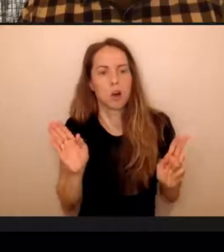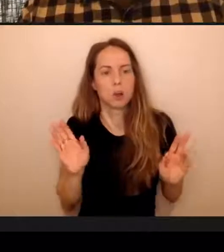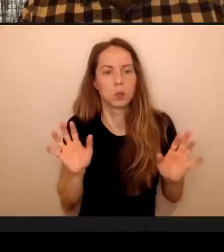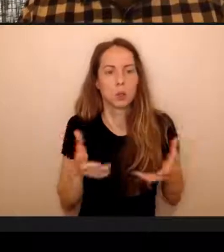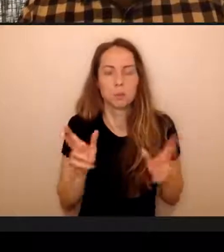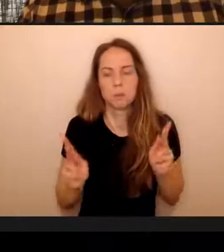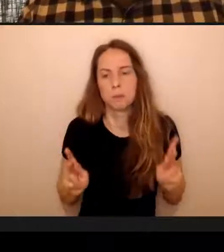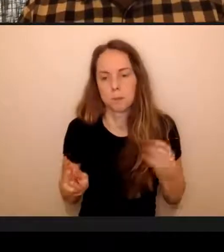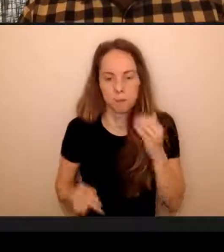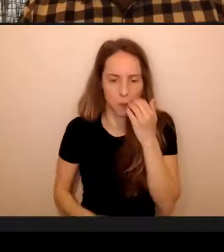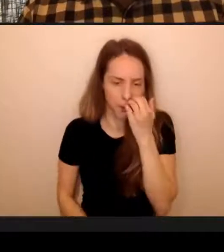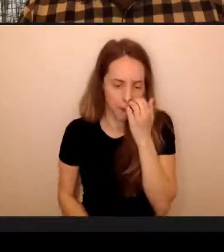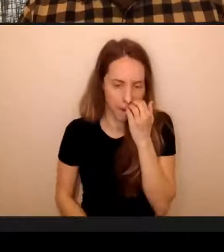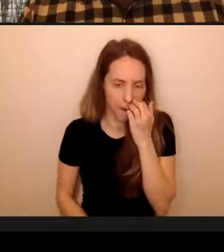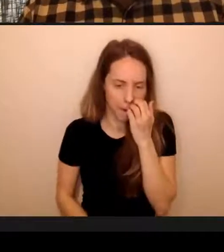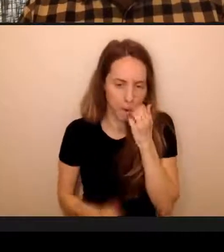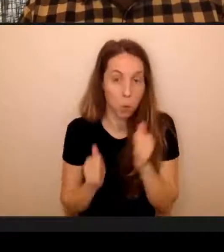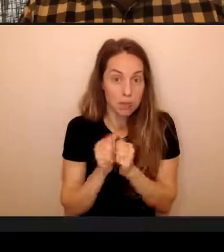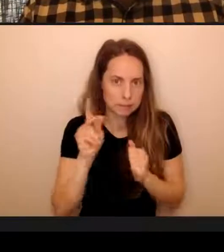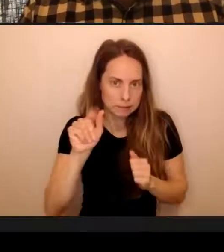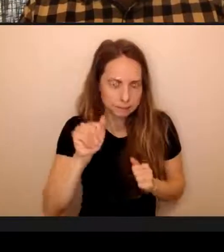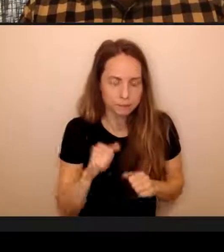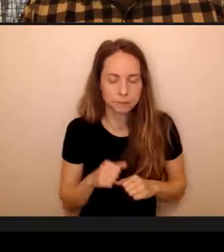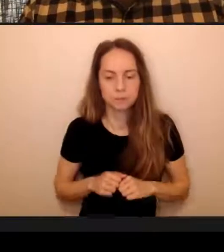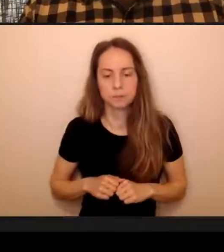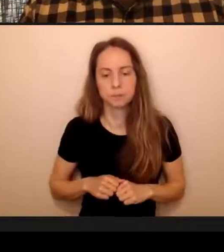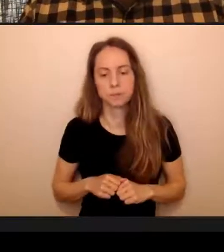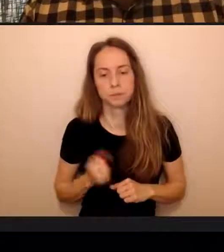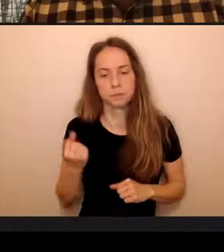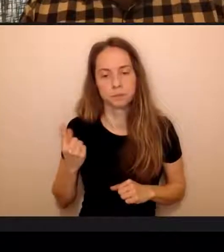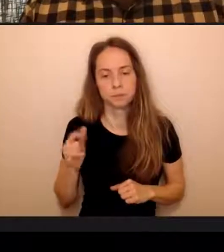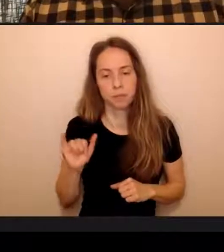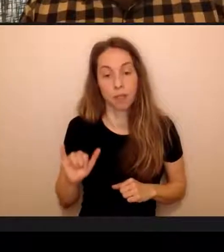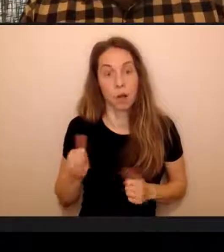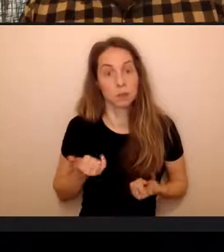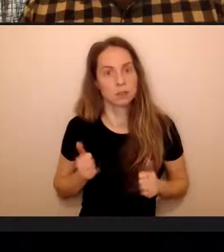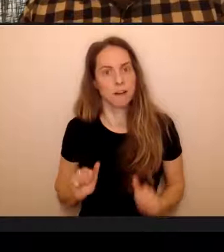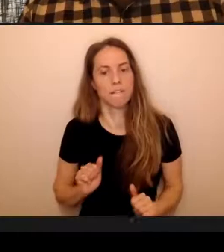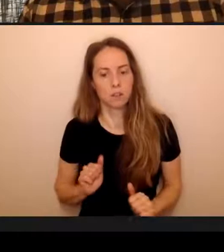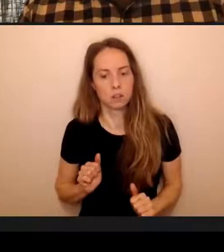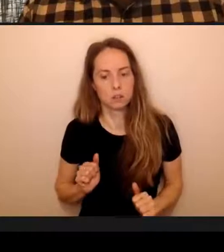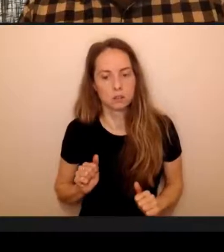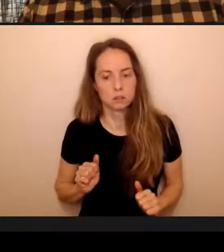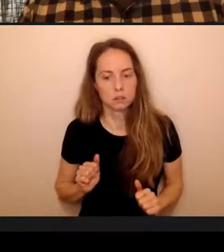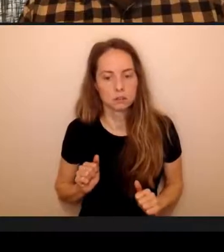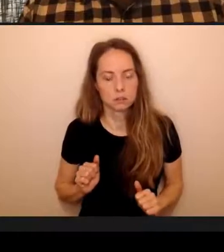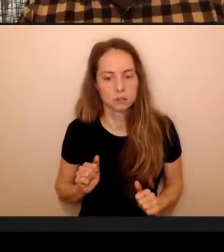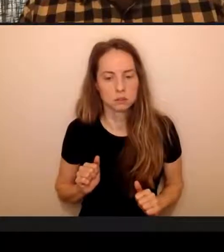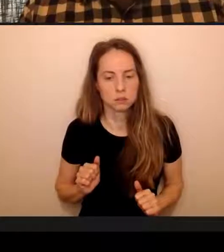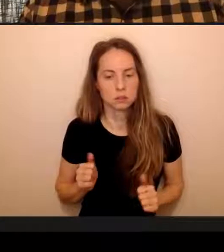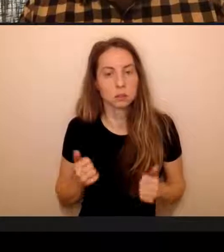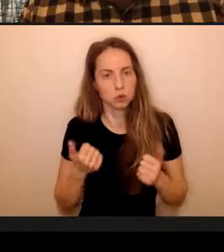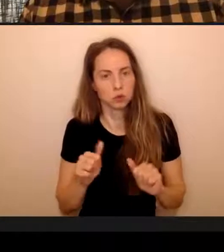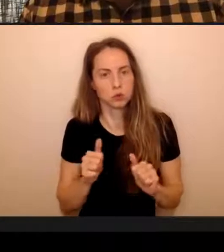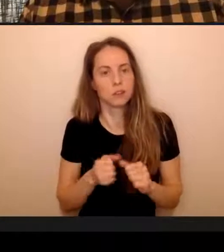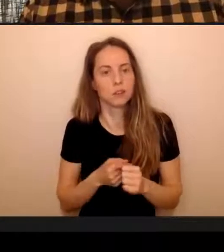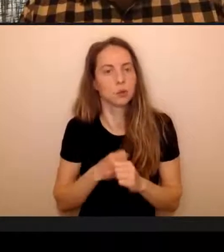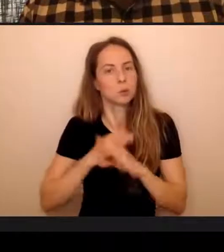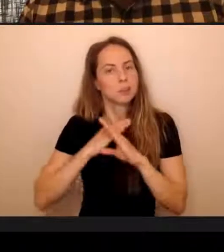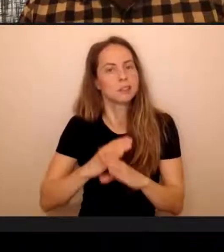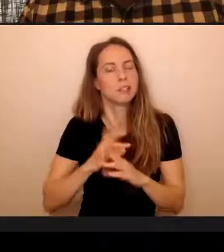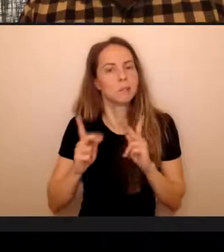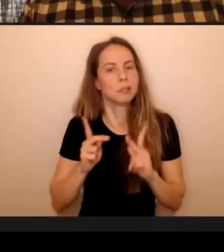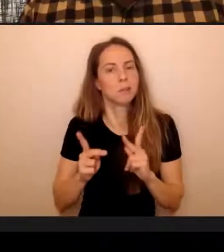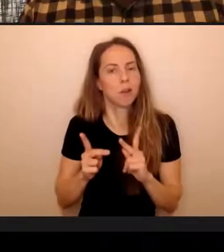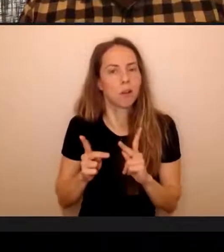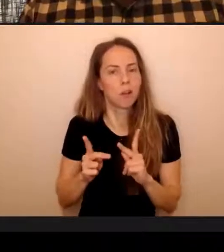disabilities. So in that respect, that was an effort to really try to, again, protect people from discrimination.